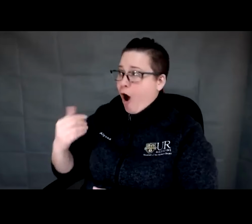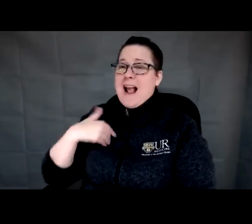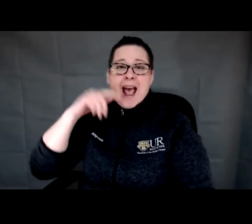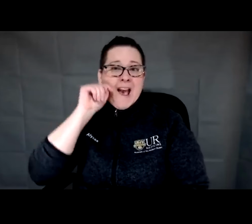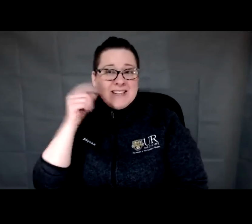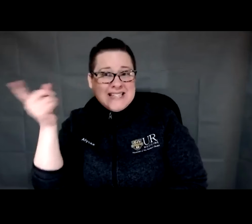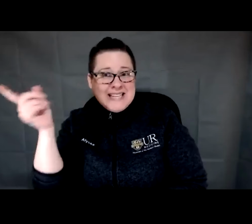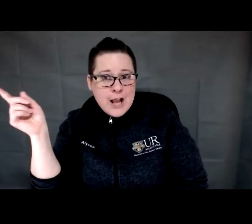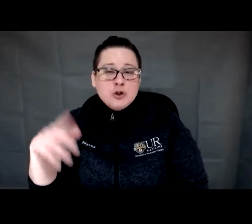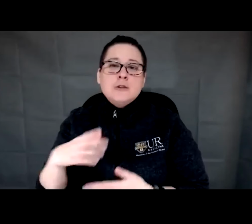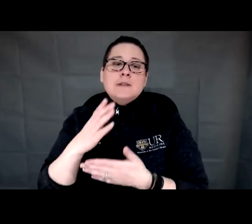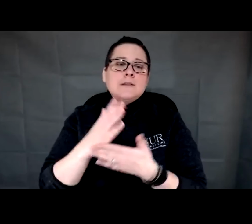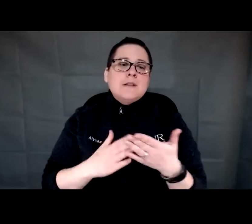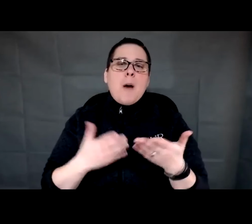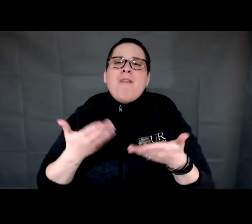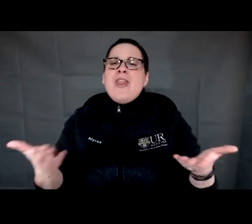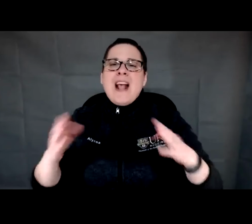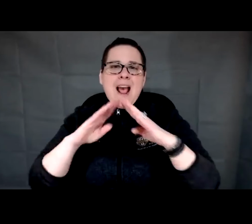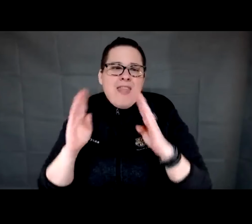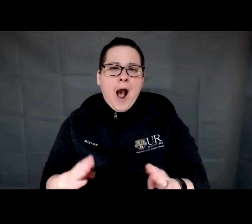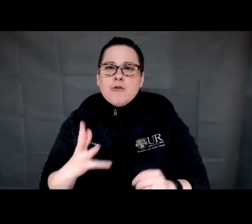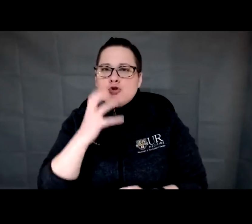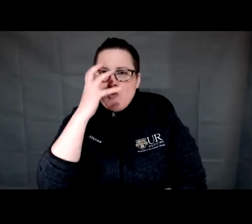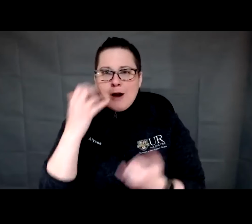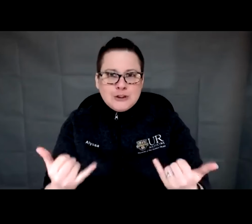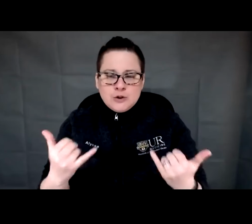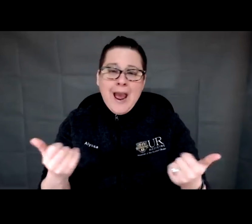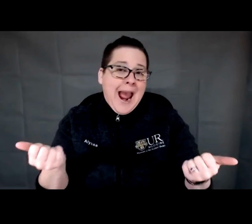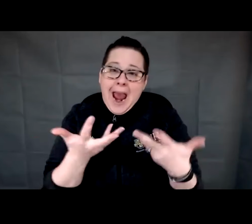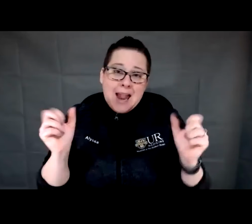teenagers. Some of the organisms in this household are grouchy today, so anything could